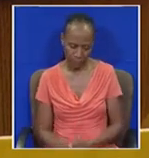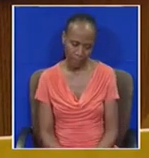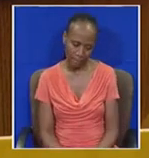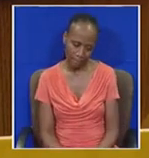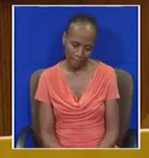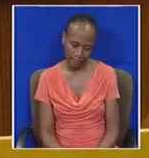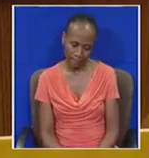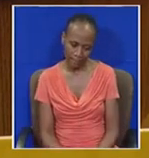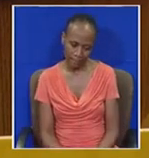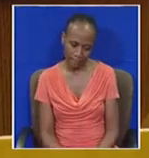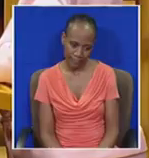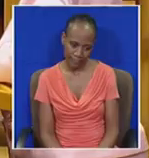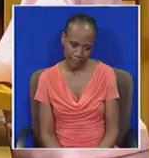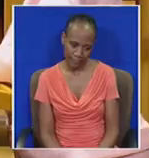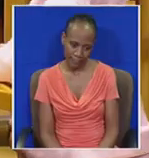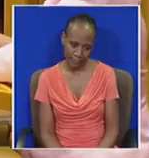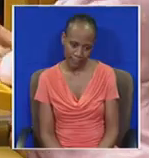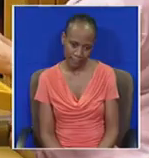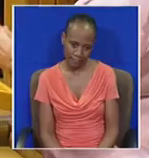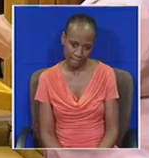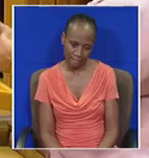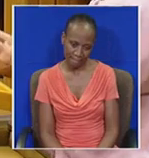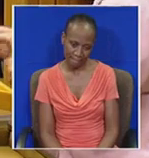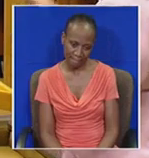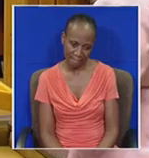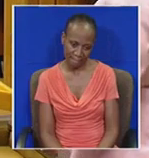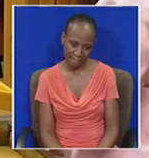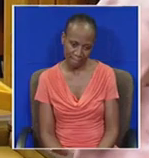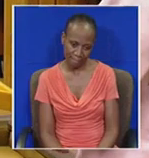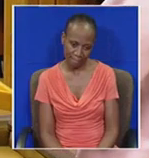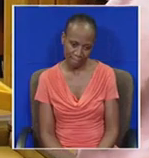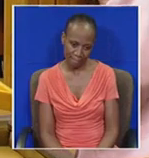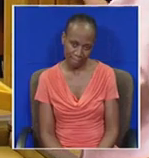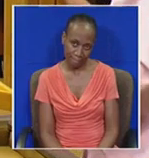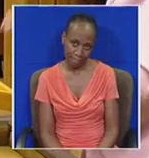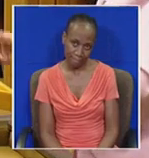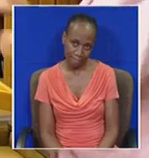itikwe, kuina inga, kwai